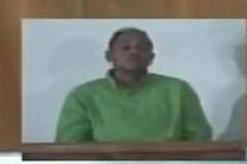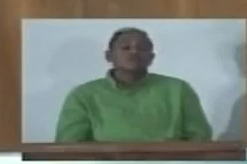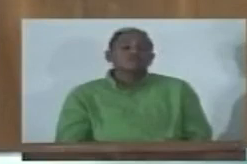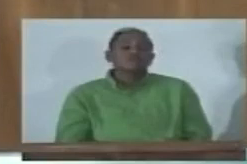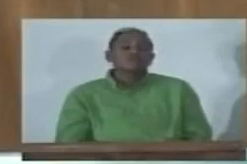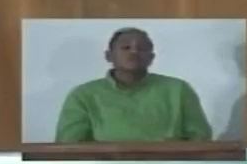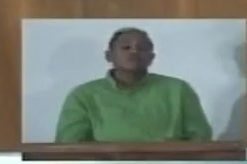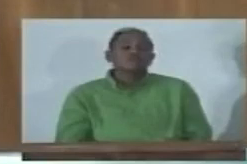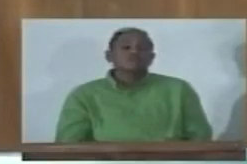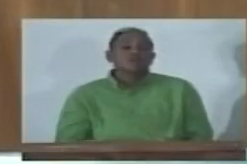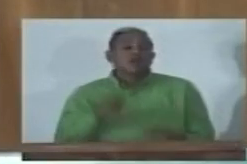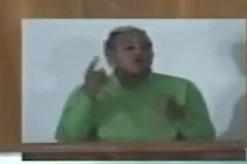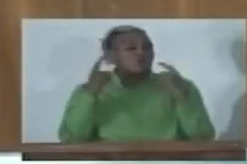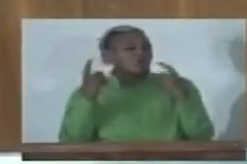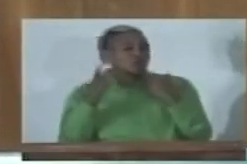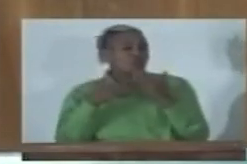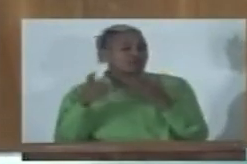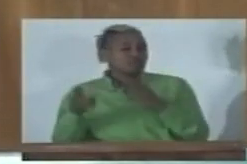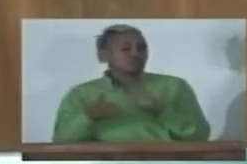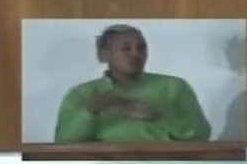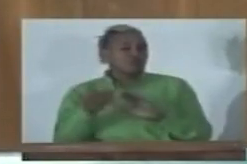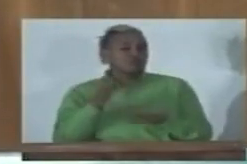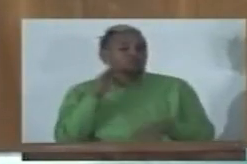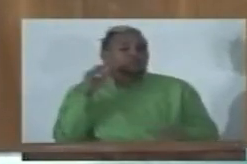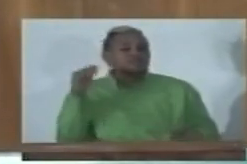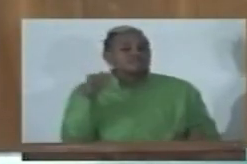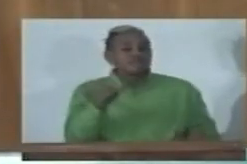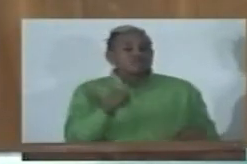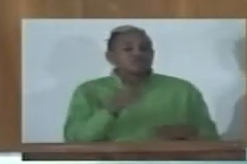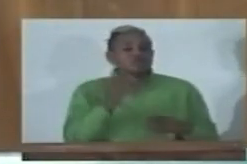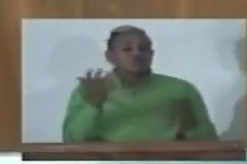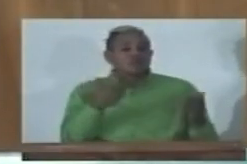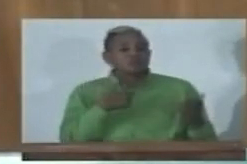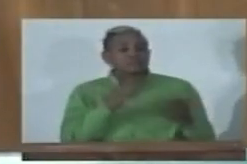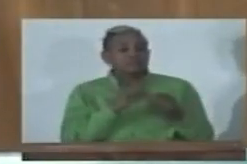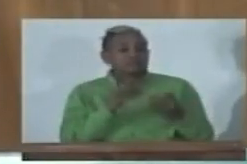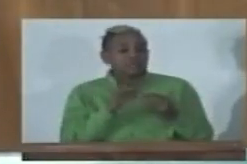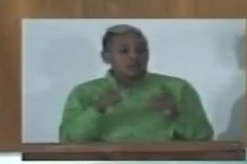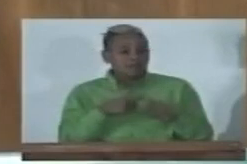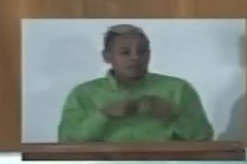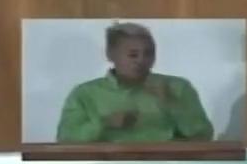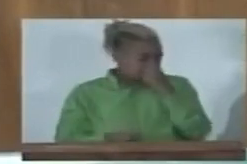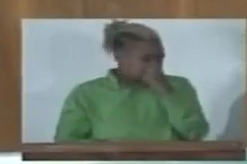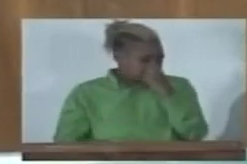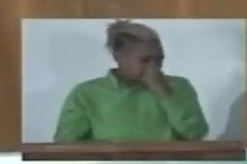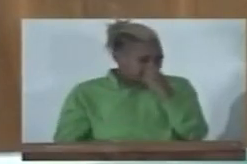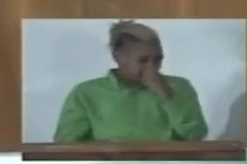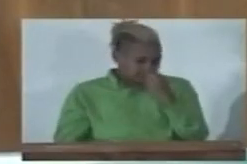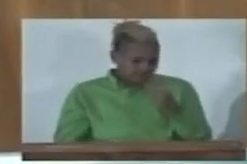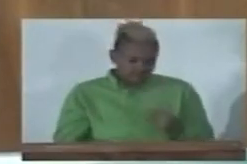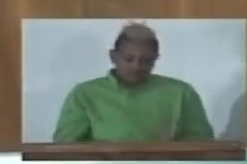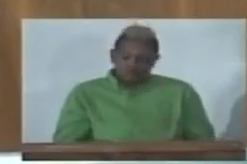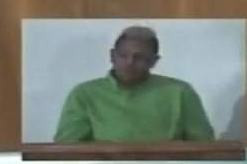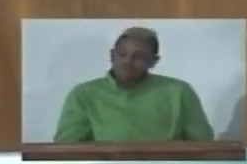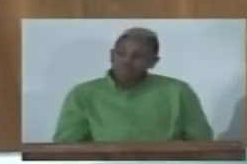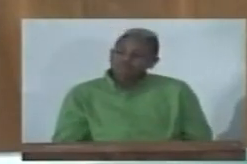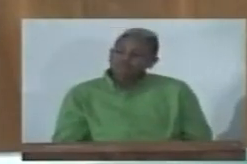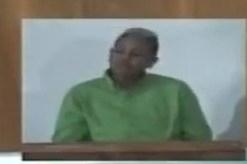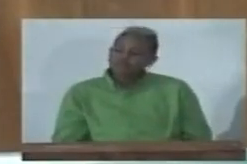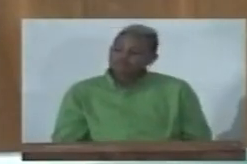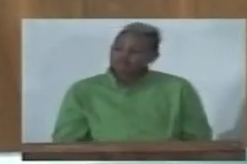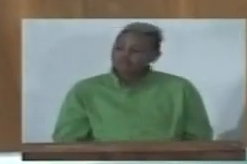be funded through this fund that we're speaking about. I also wondered if you were in a